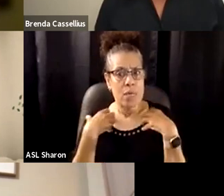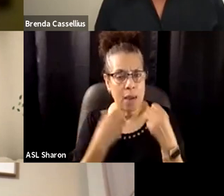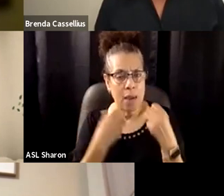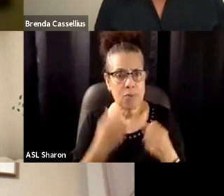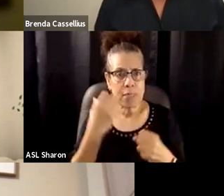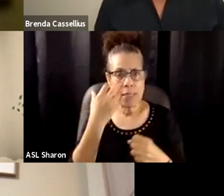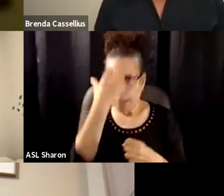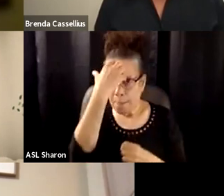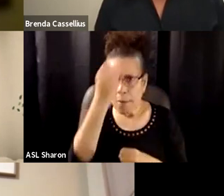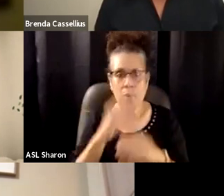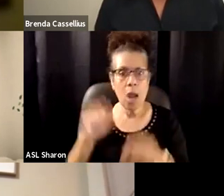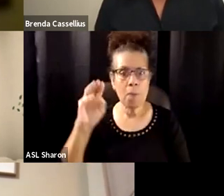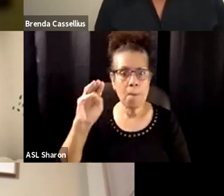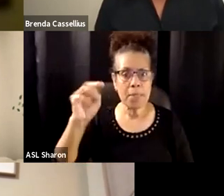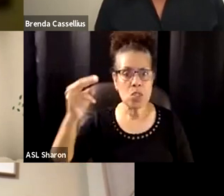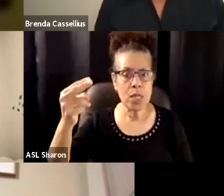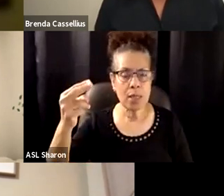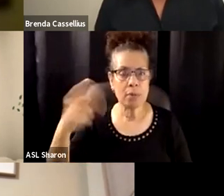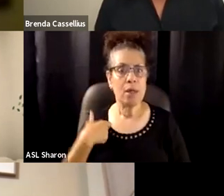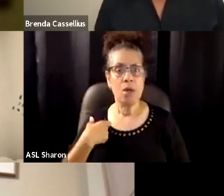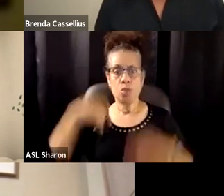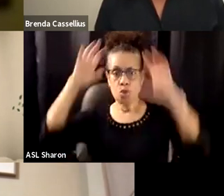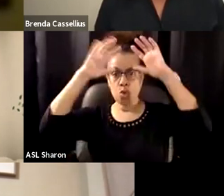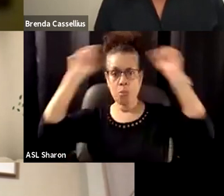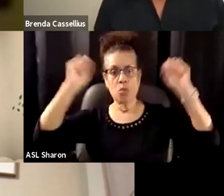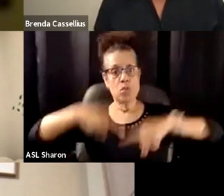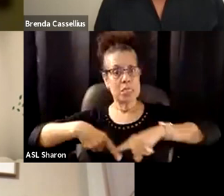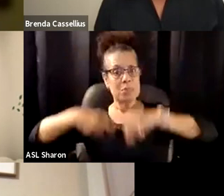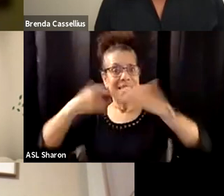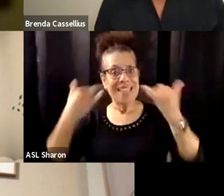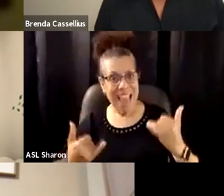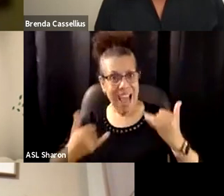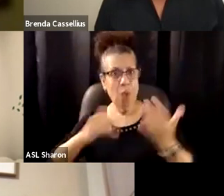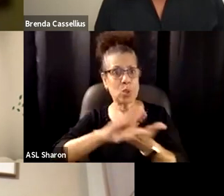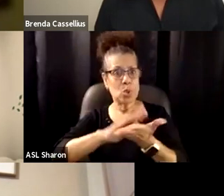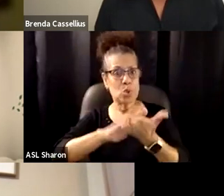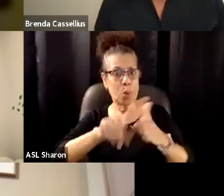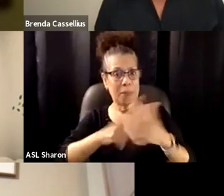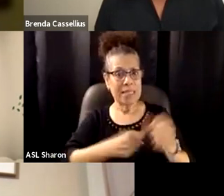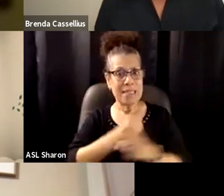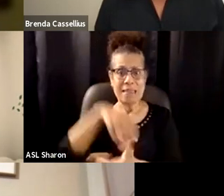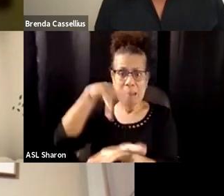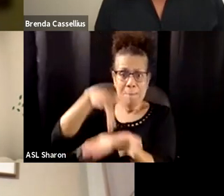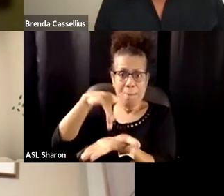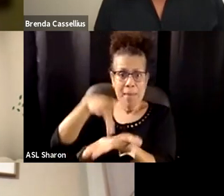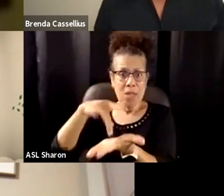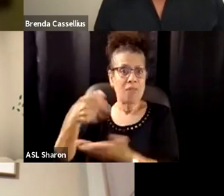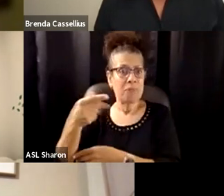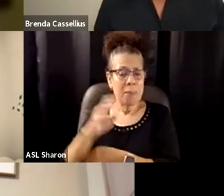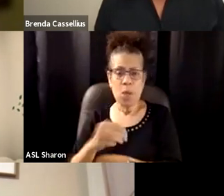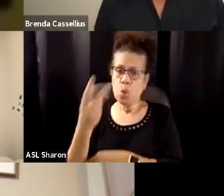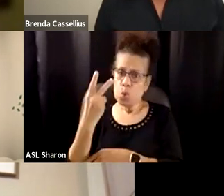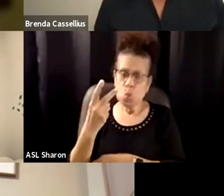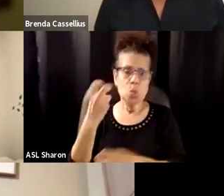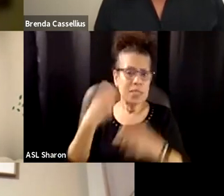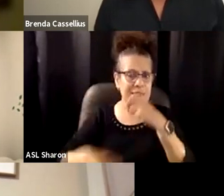hill the superintendent's decision to suspend these teachers now at the beginning of the school year in the middle of a pandemic following two incredibly difficult school